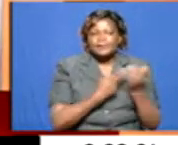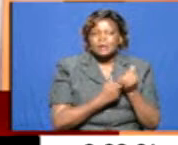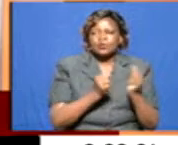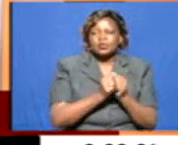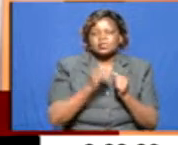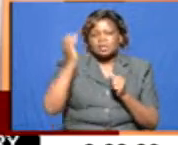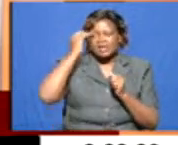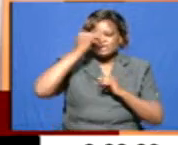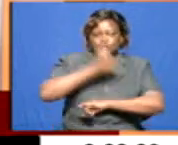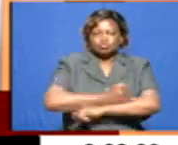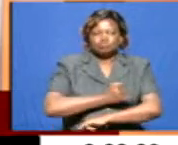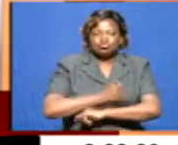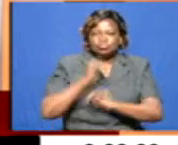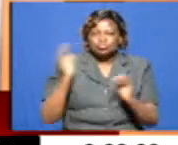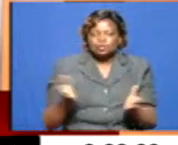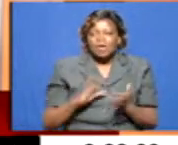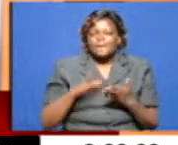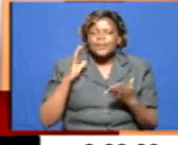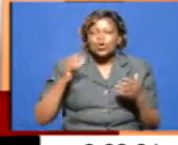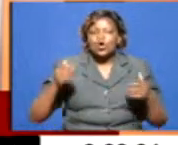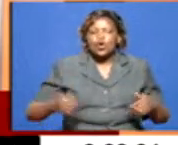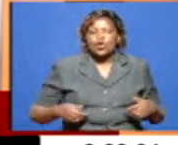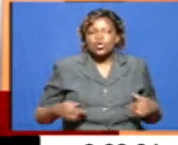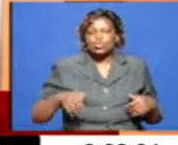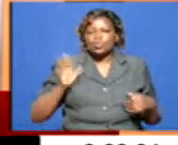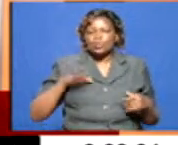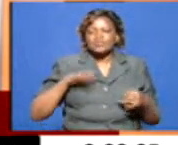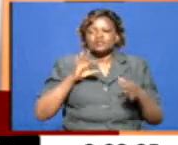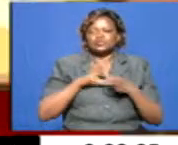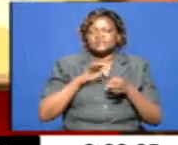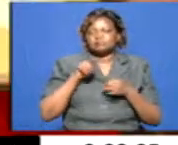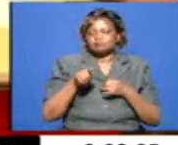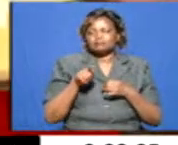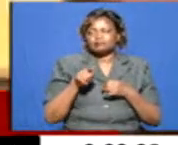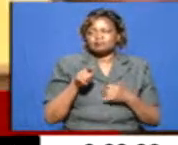institutions to encourage more young women to join the fraternity.